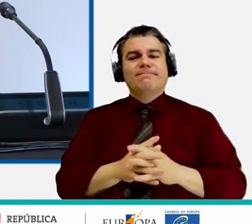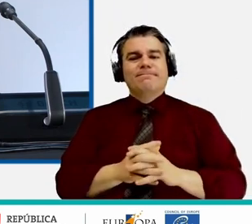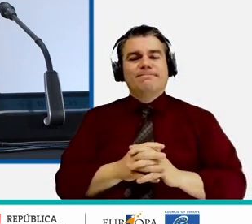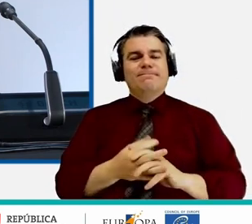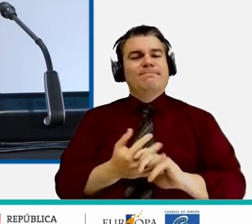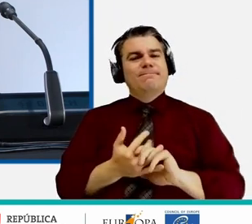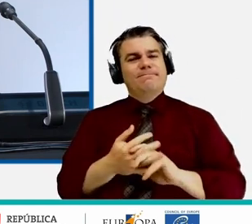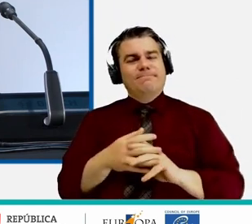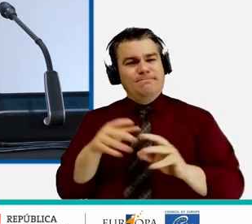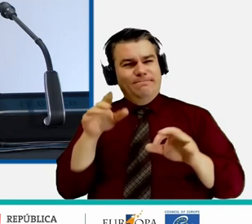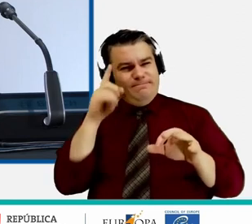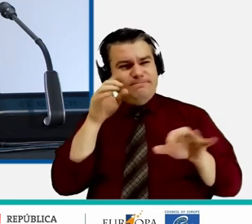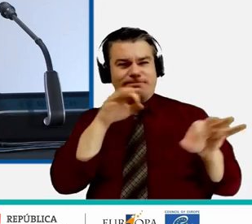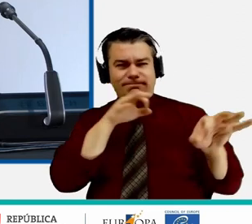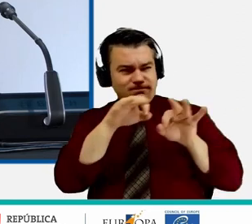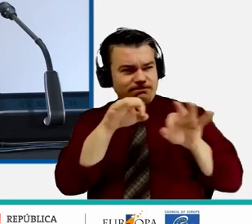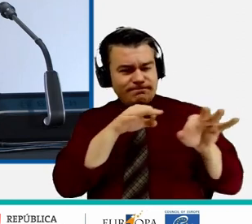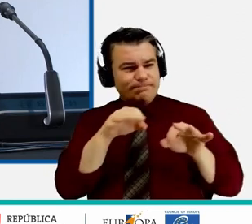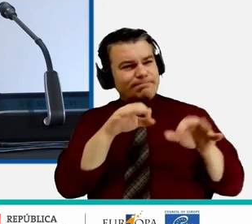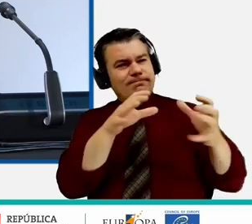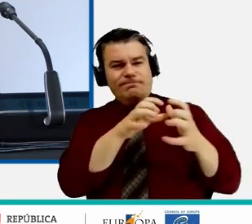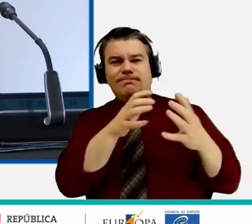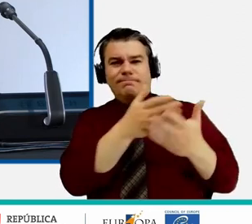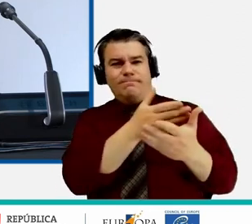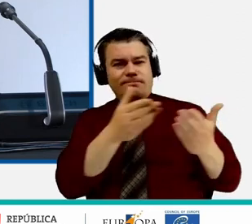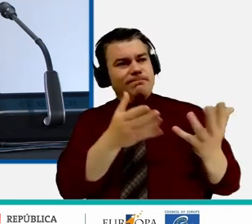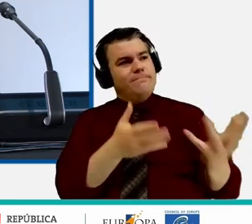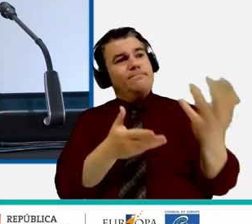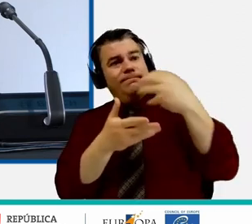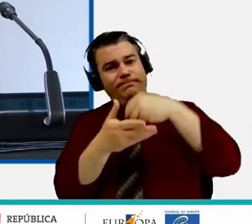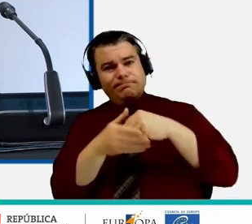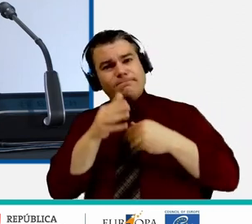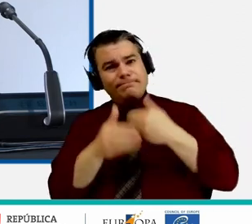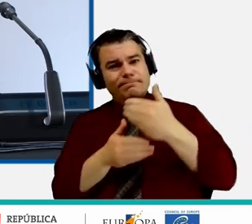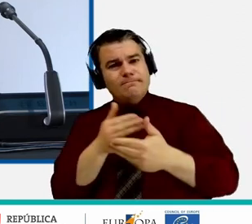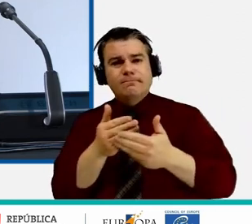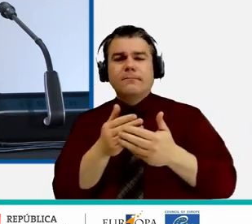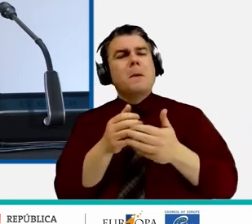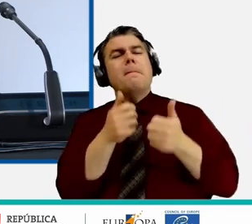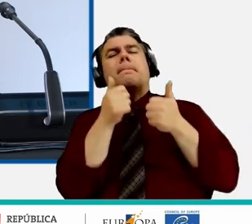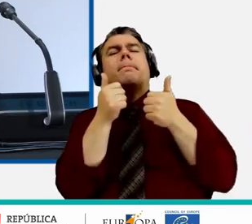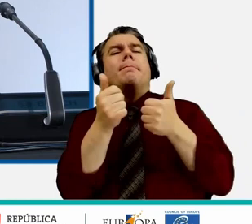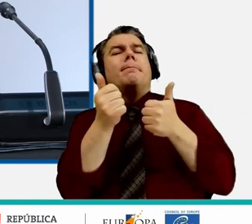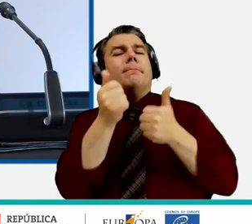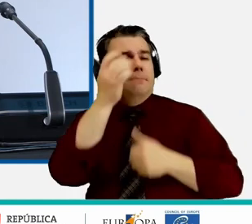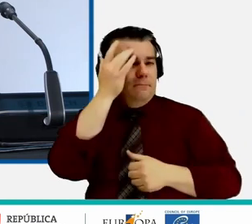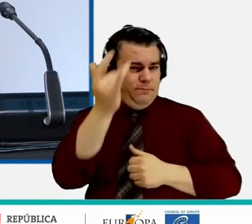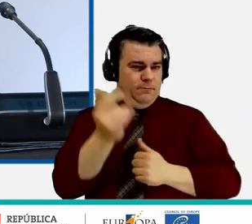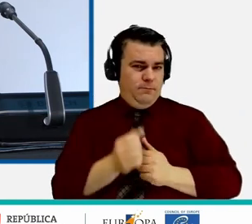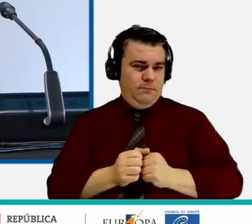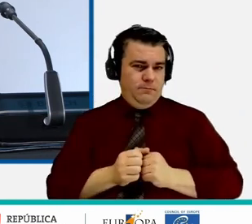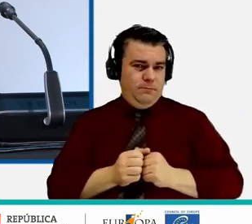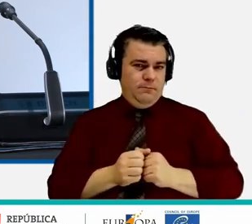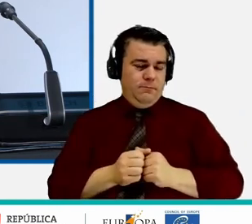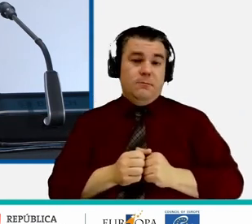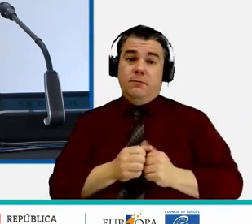explain to the community the benefits of being part of the campaign, because I think it's fundamental to involve all local actors,